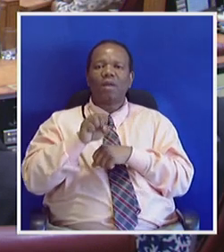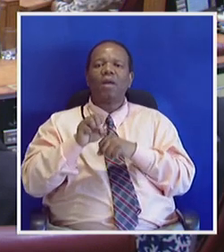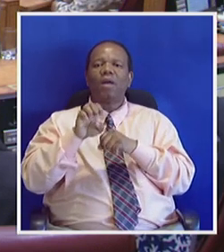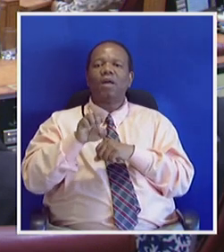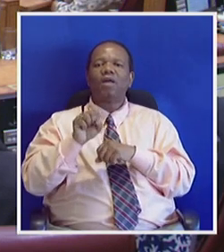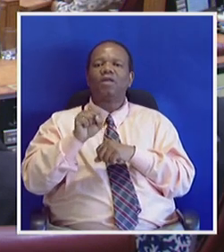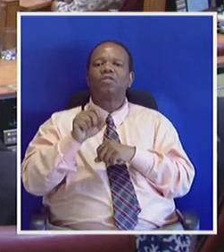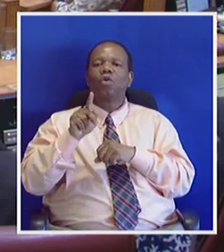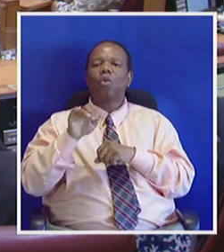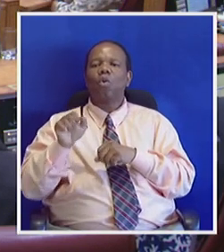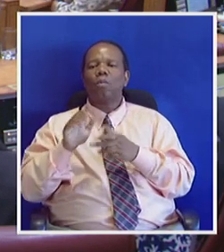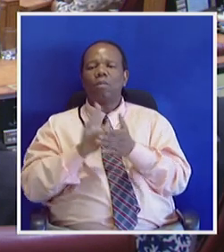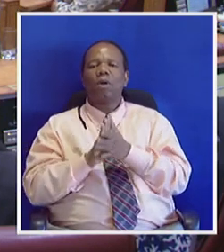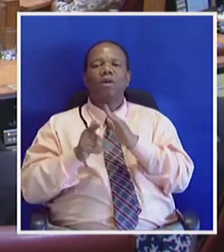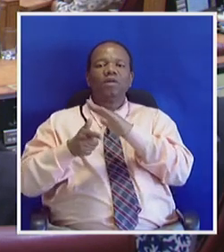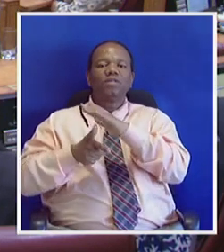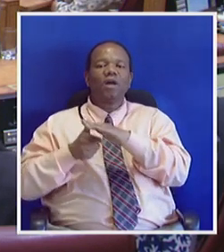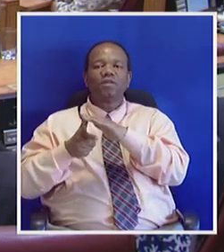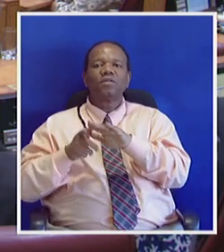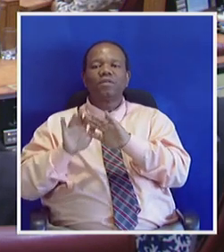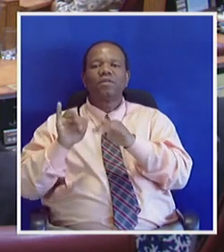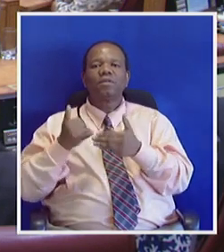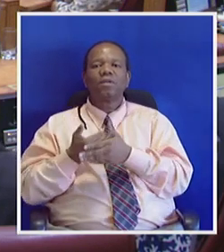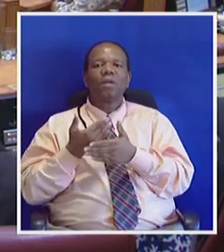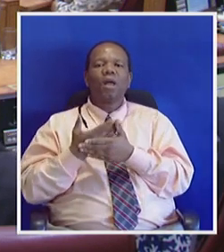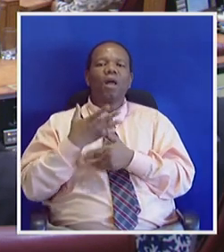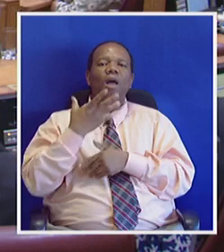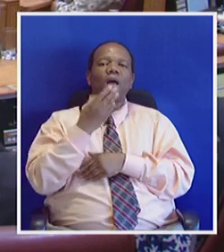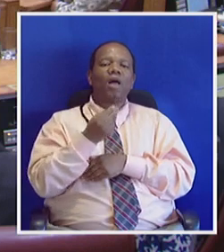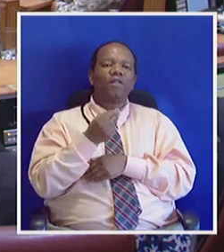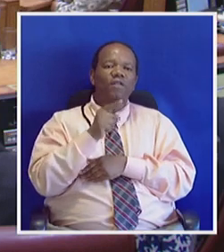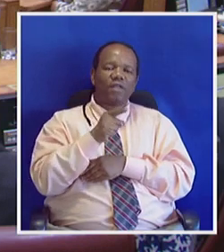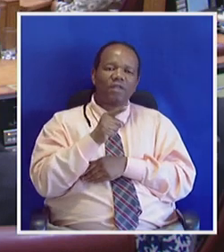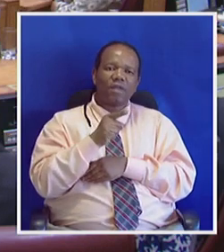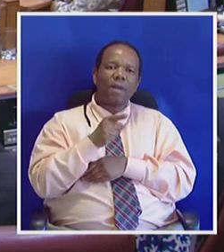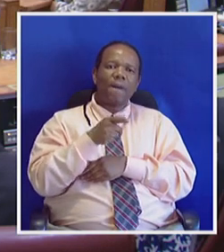Transnet have had numerous deals with both Trillion and Regiment's